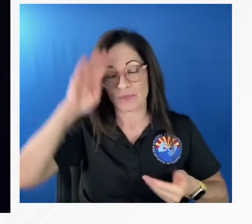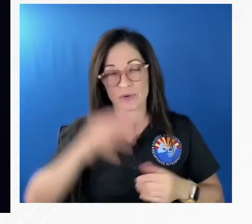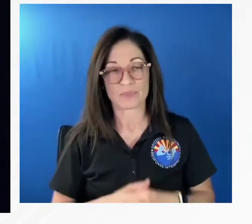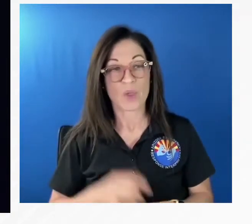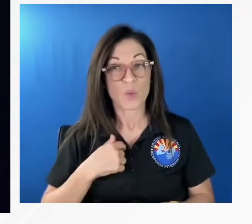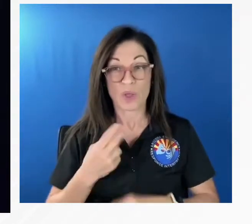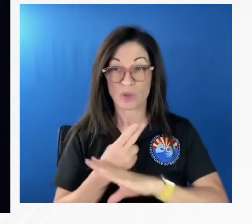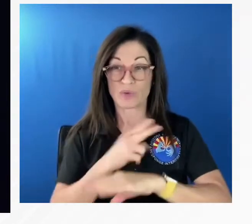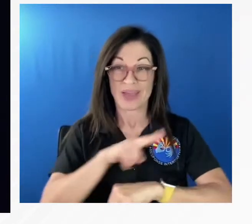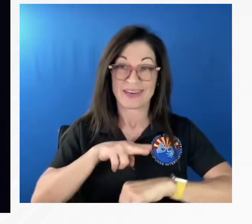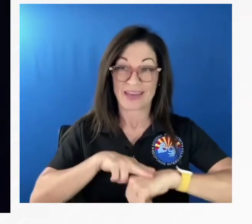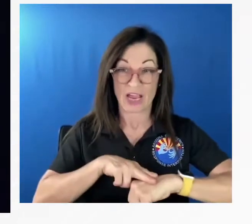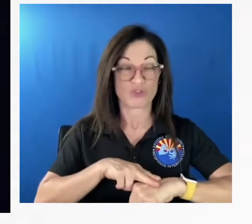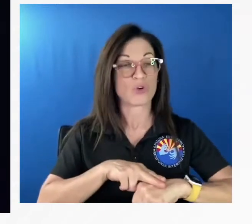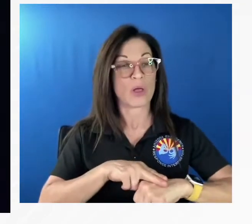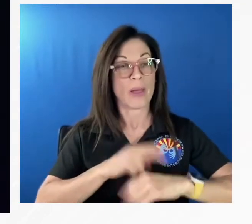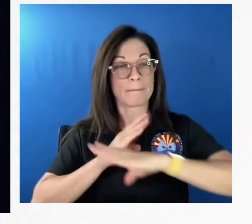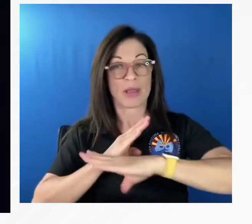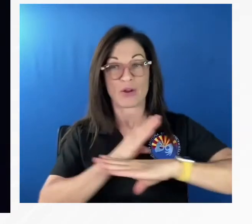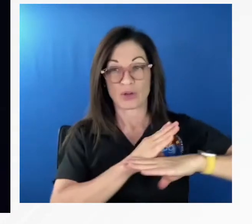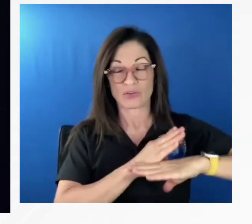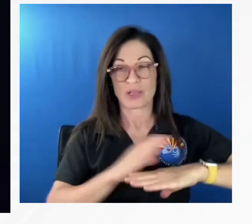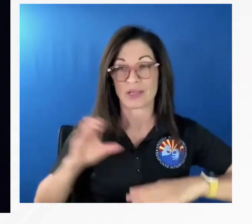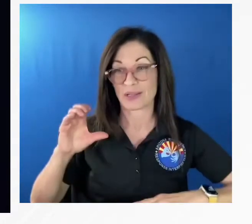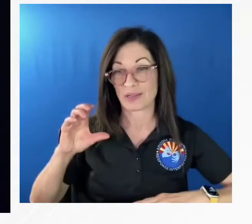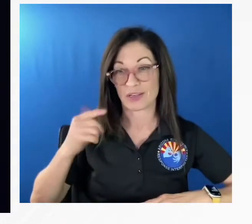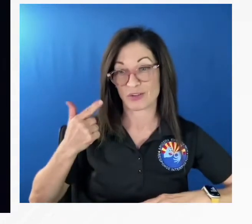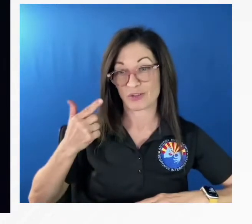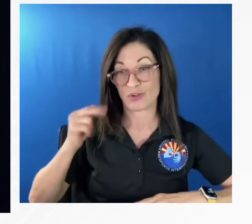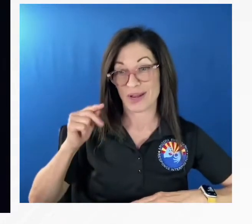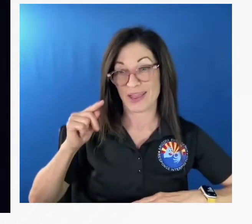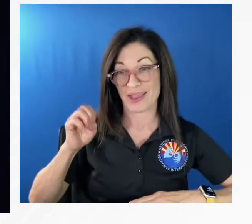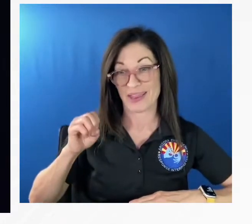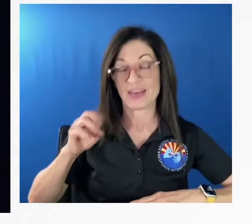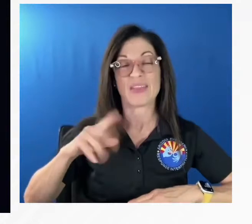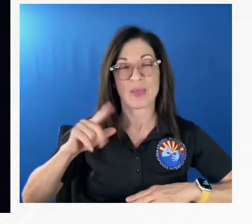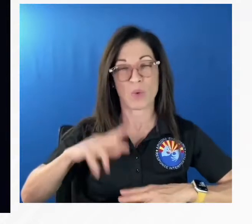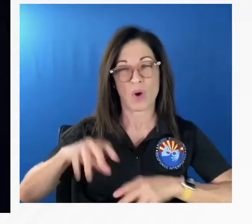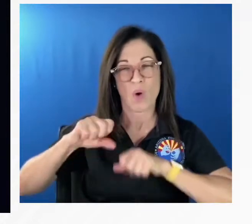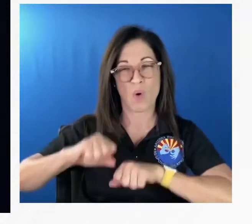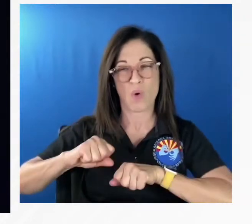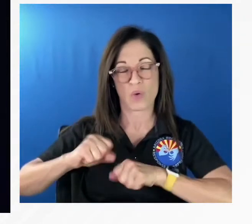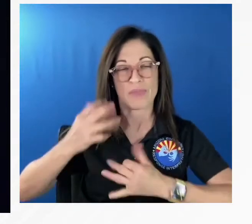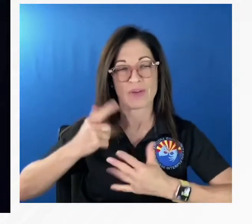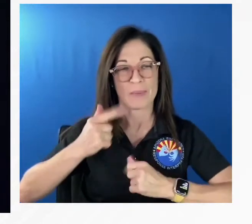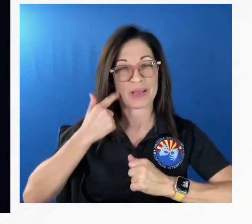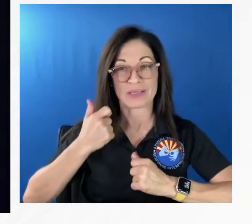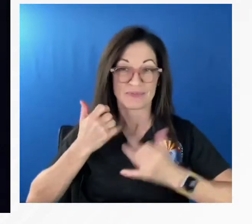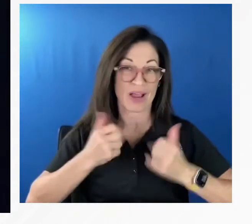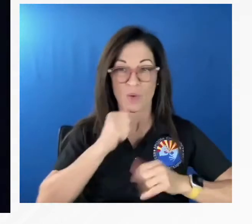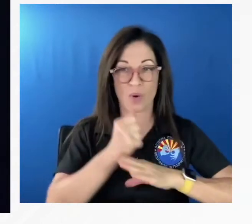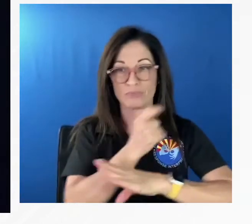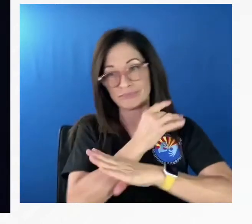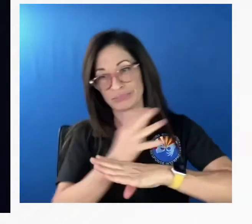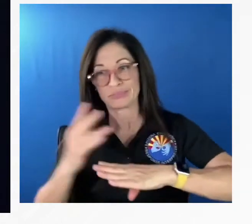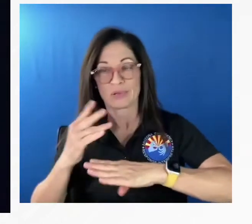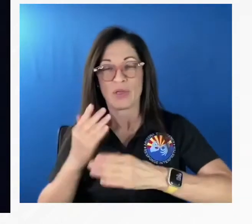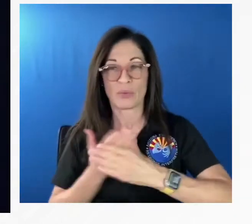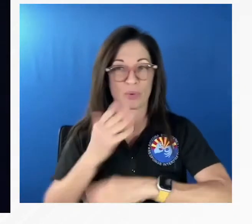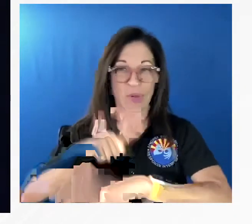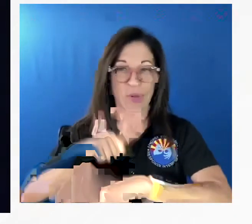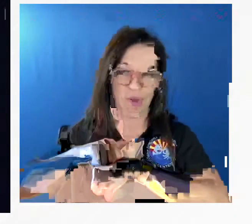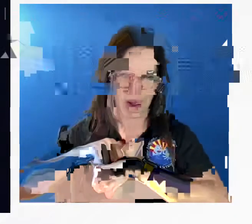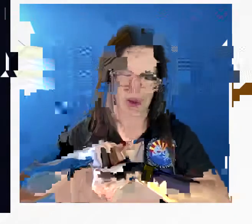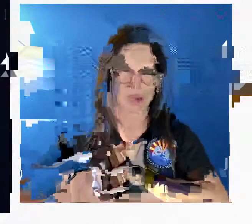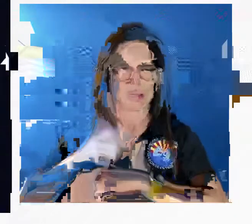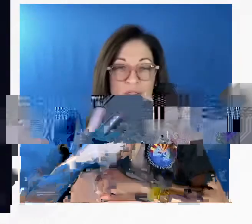this granite that's coming right up this unnamed drainage, as a holding feature because the fire is obviously not going to burn through granite. So that's a